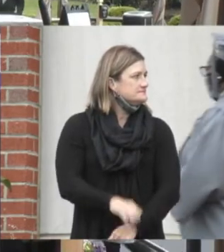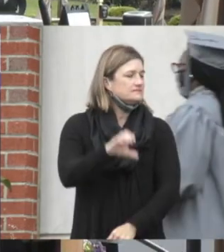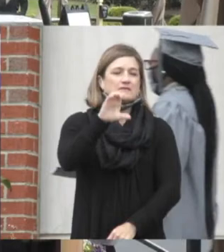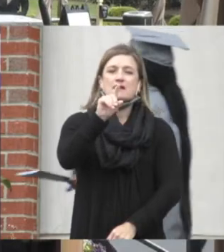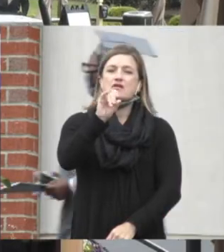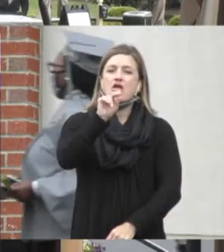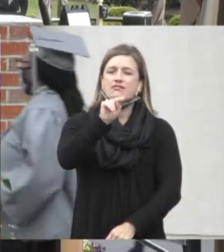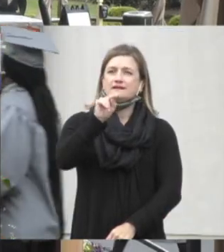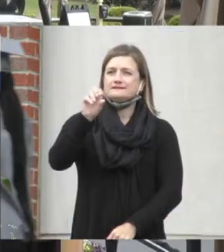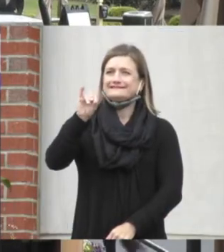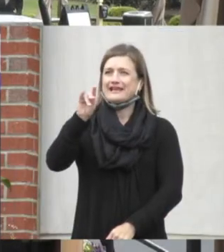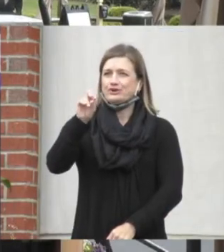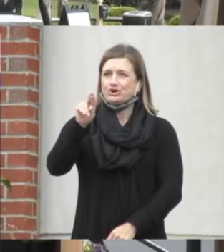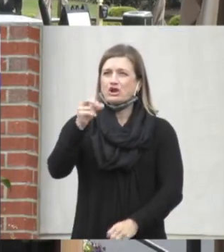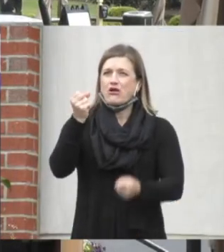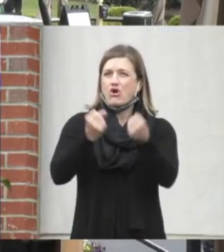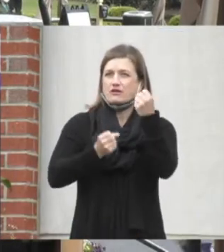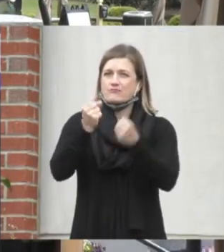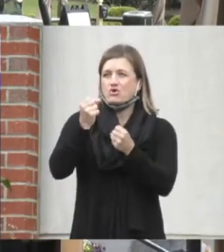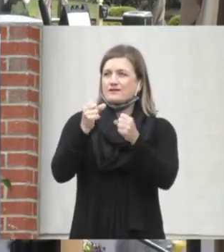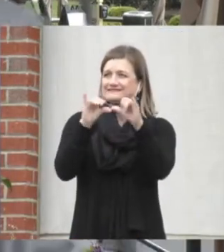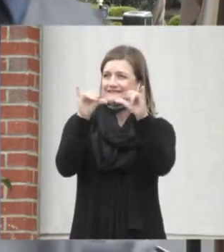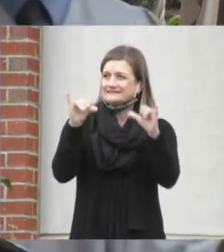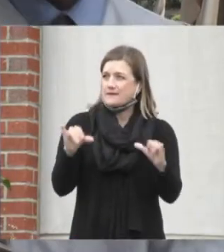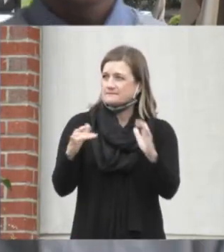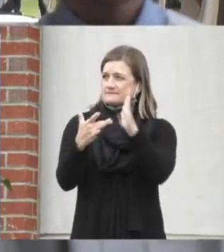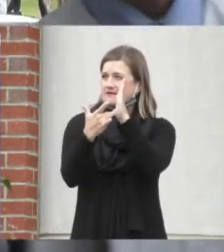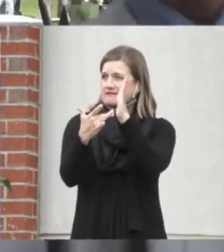Colin Snyder, Automotive Systems Technology.